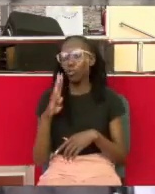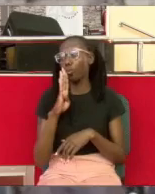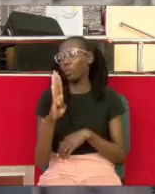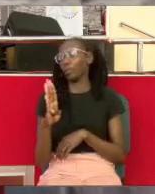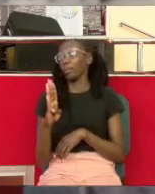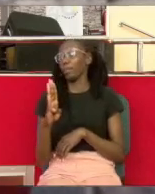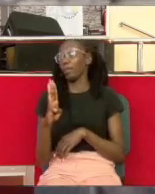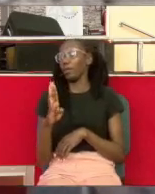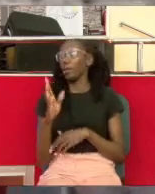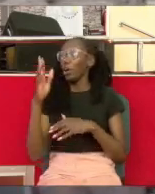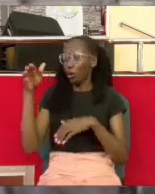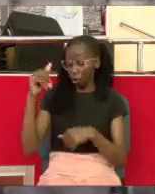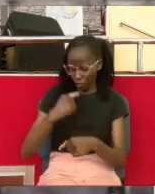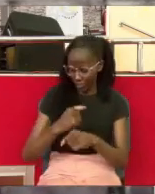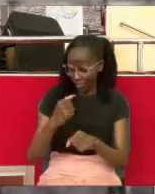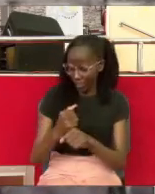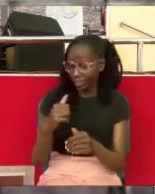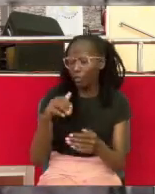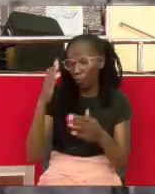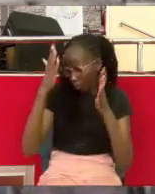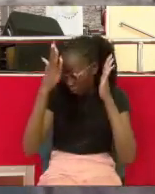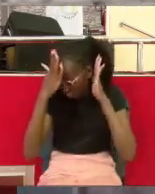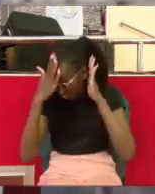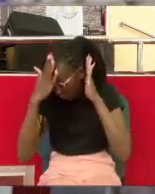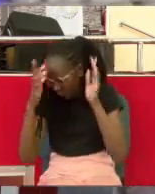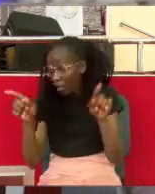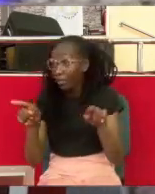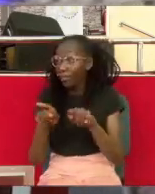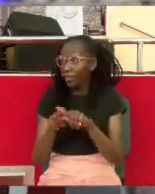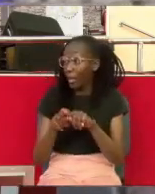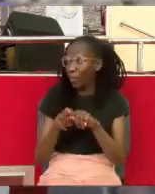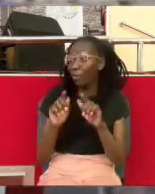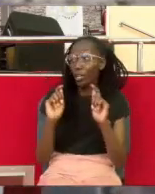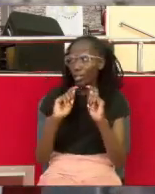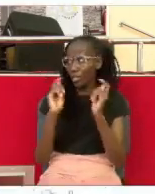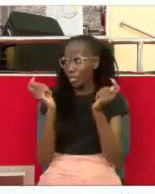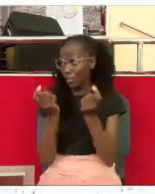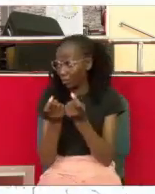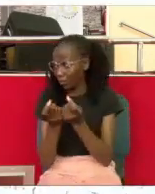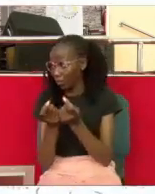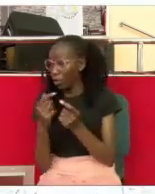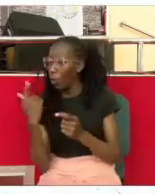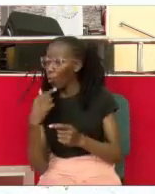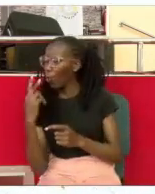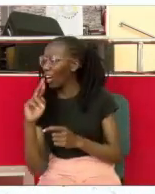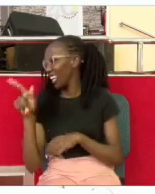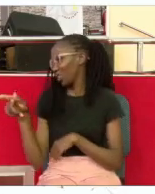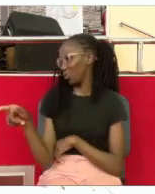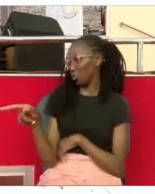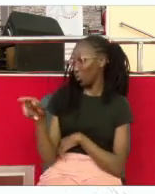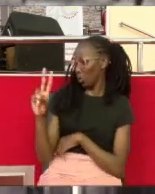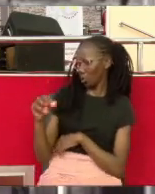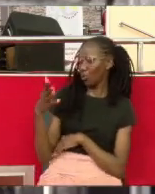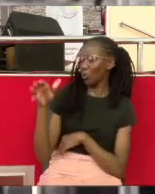done it for Bishop. He has done it for this ministry. Who are you that he may not do it to